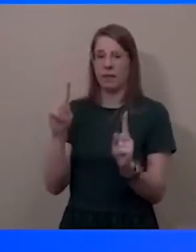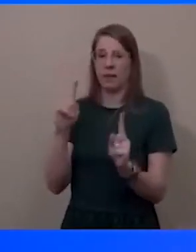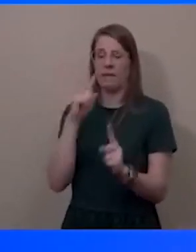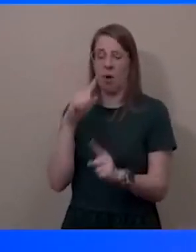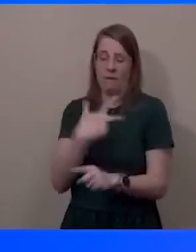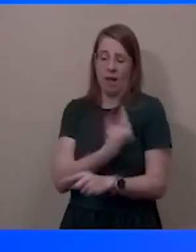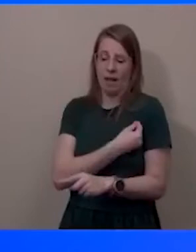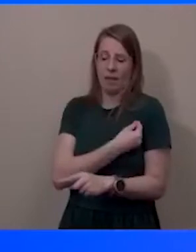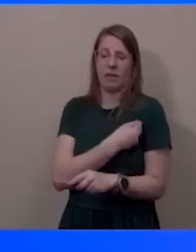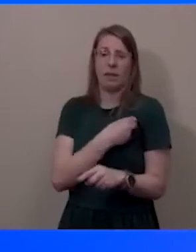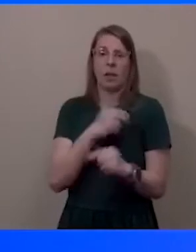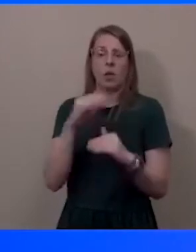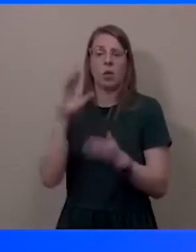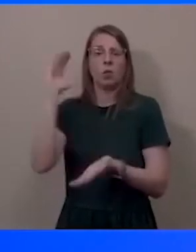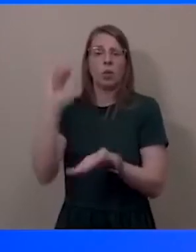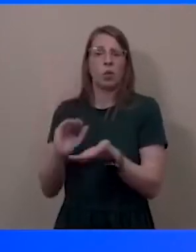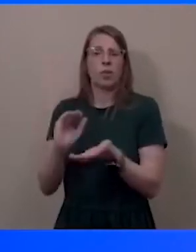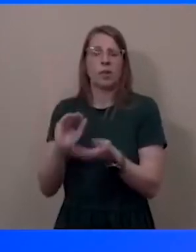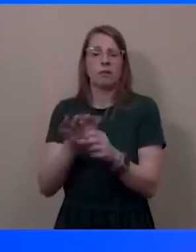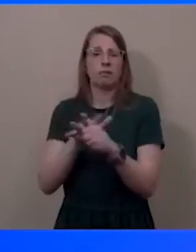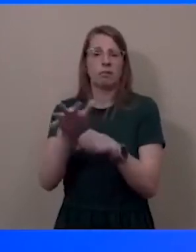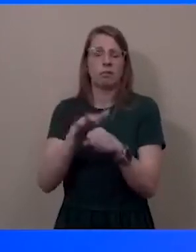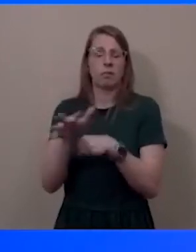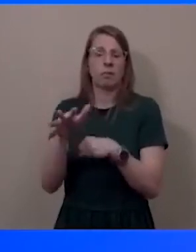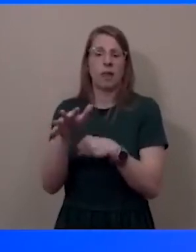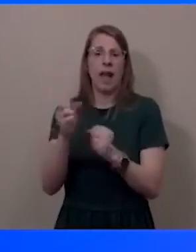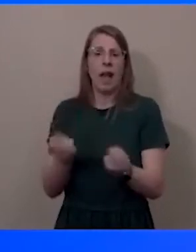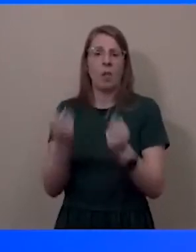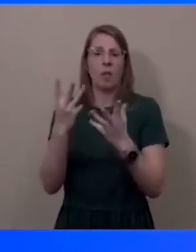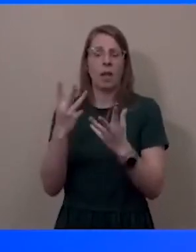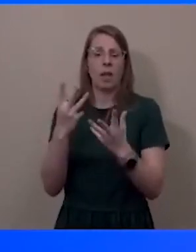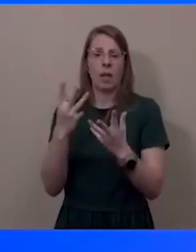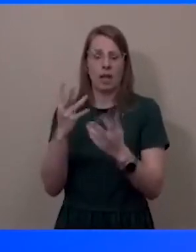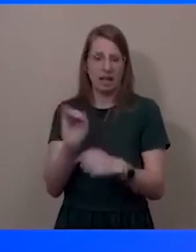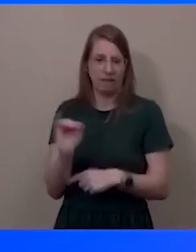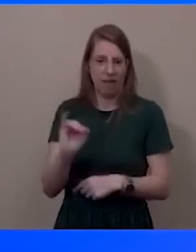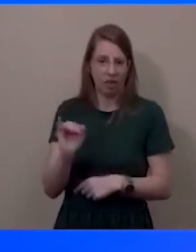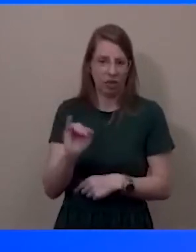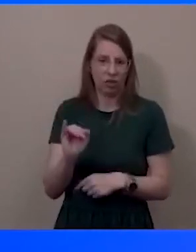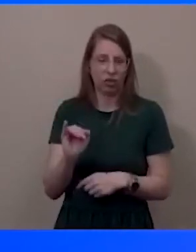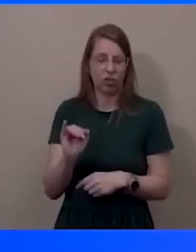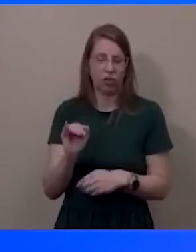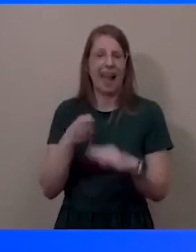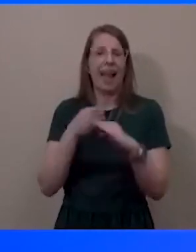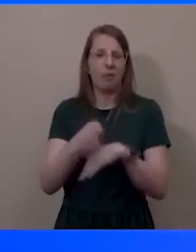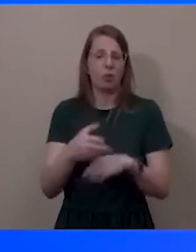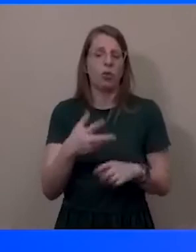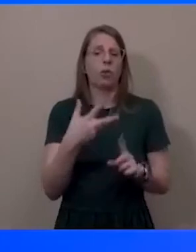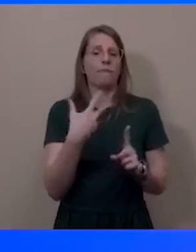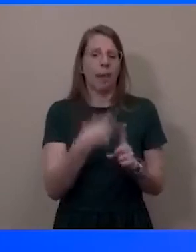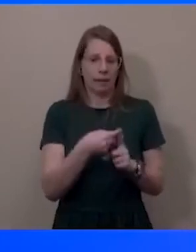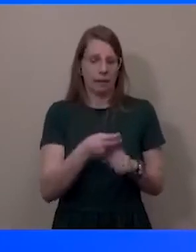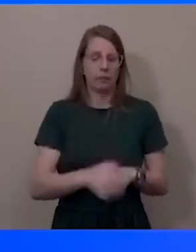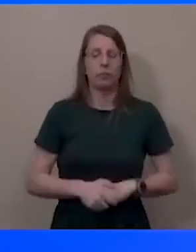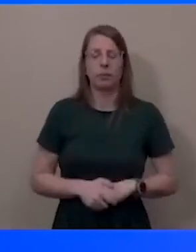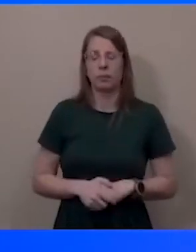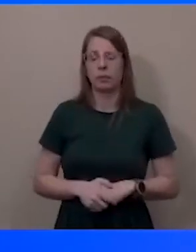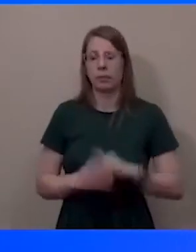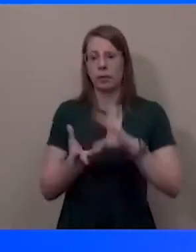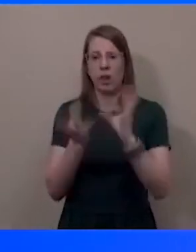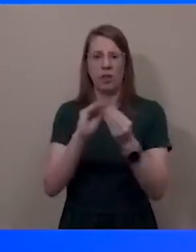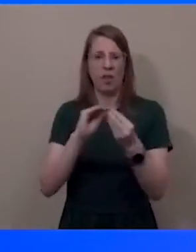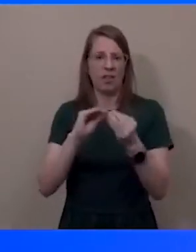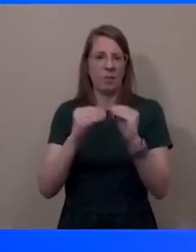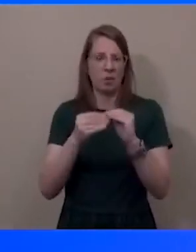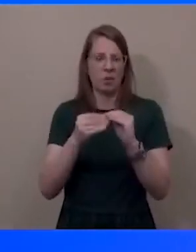just reducing the total amount of vaccination, of infection after vaccination. So overall, those numbers are small, and you